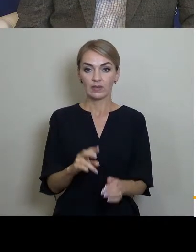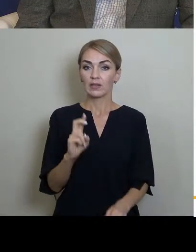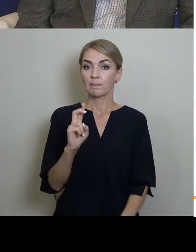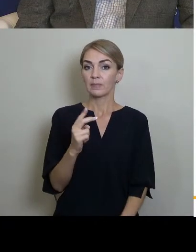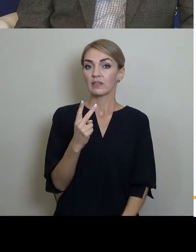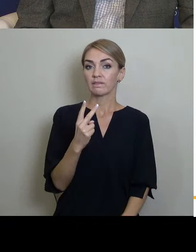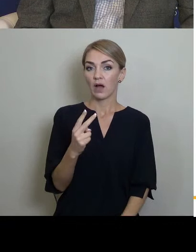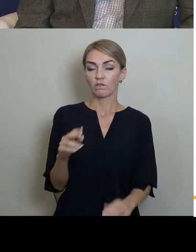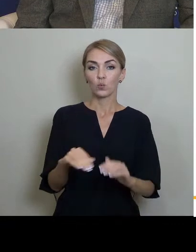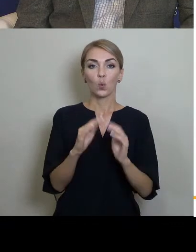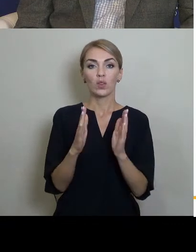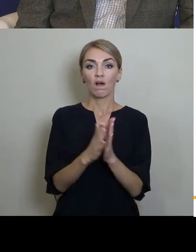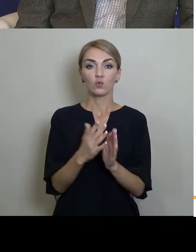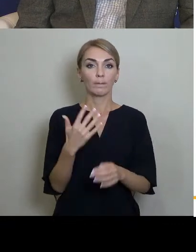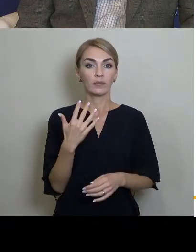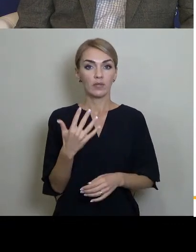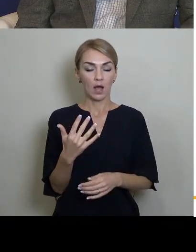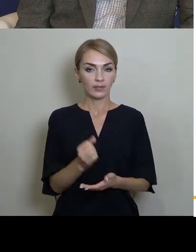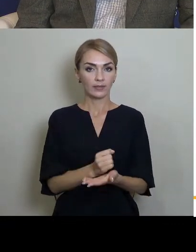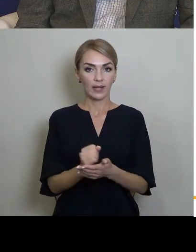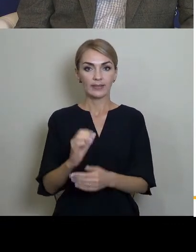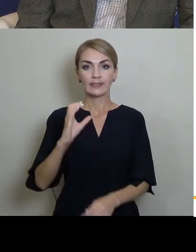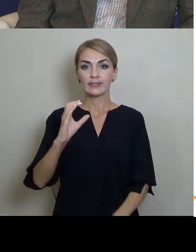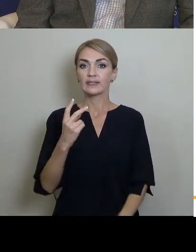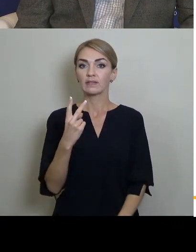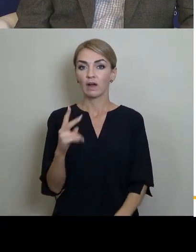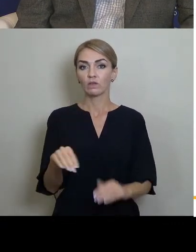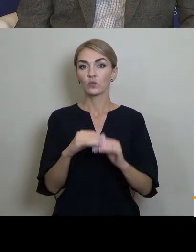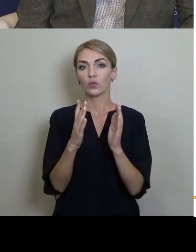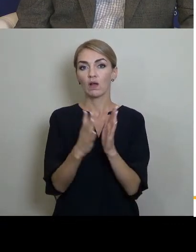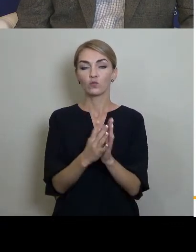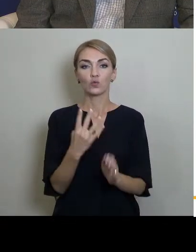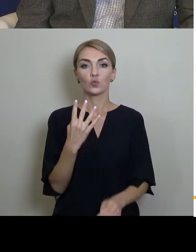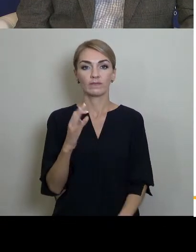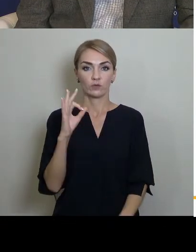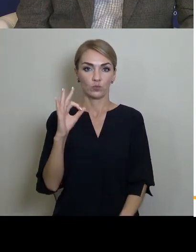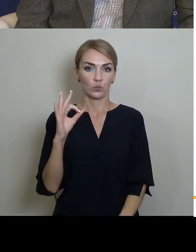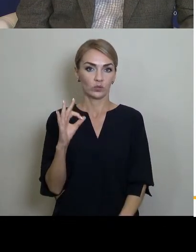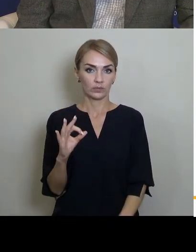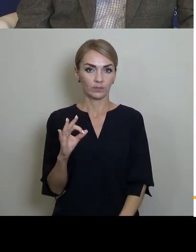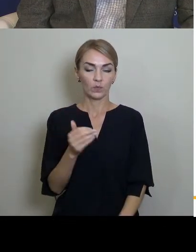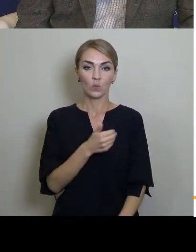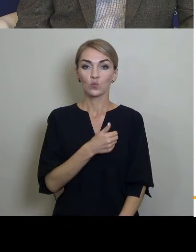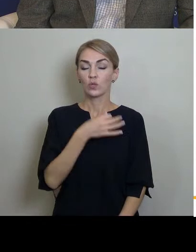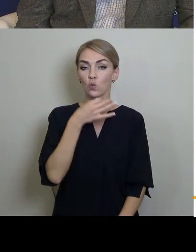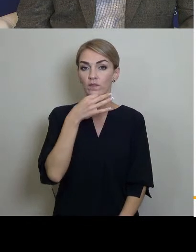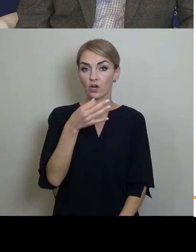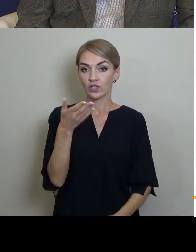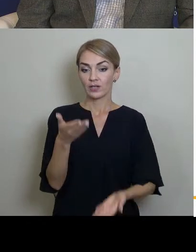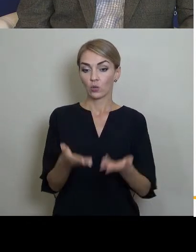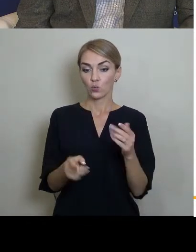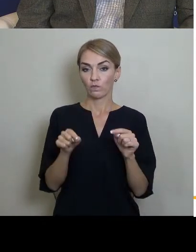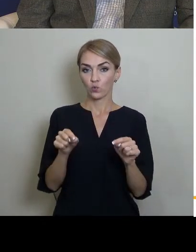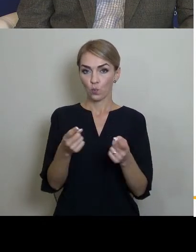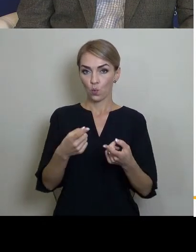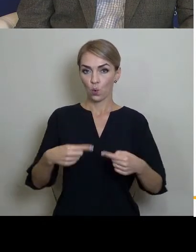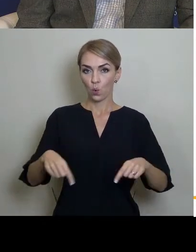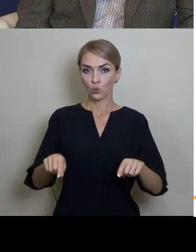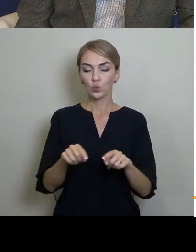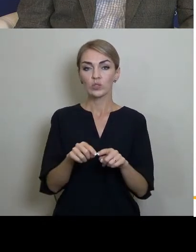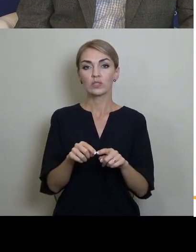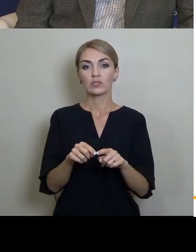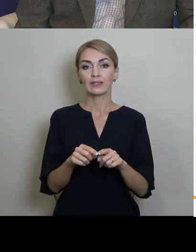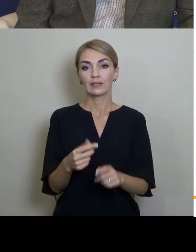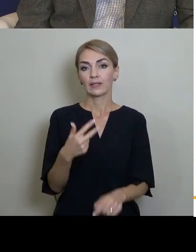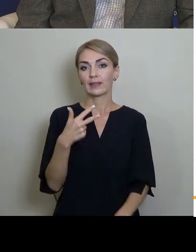votes, B2 only 5%, candidate C2 only 4%, and if